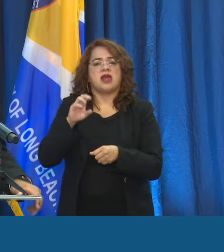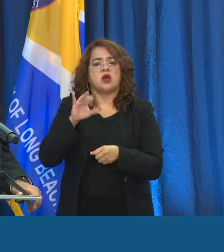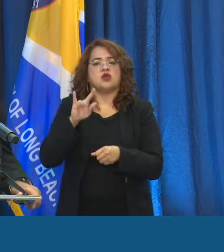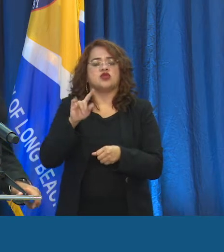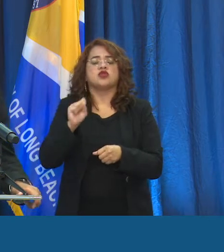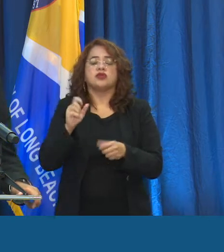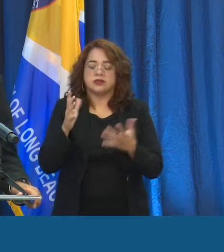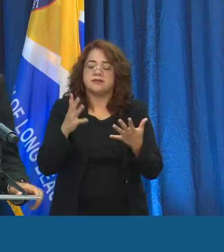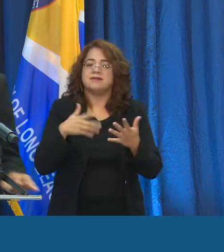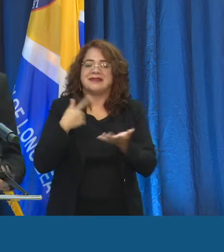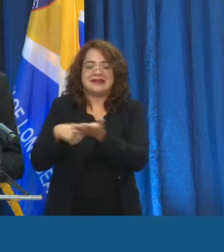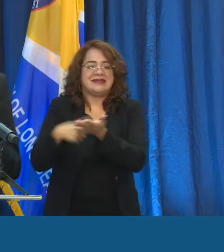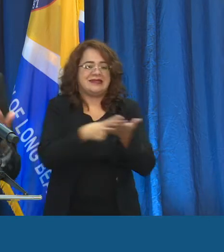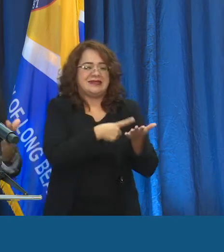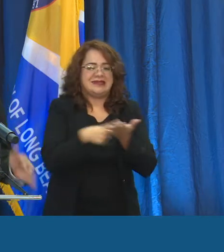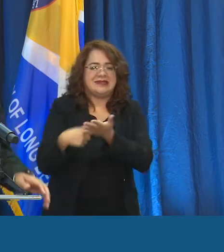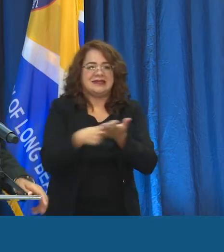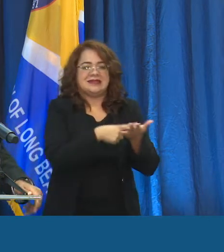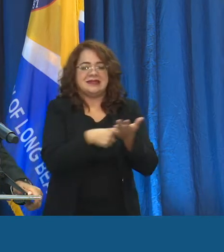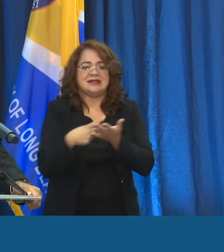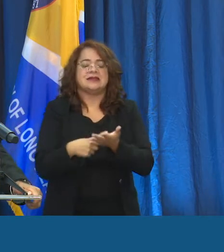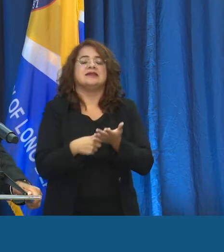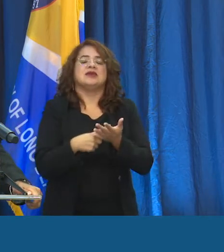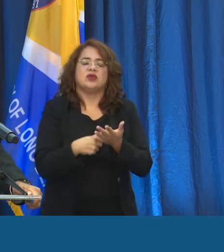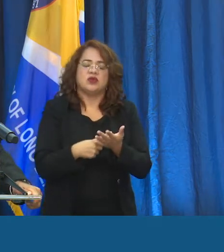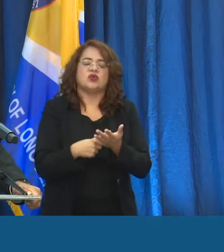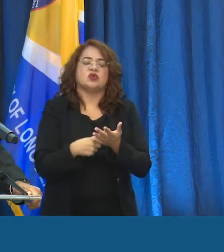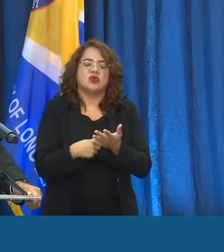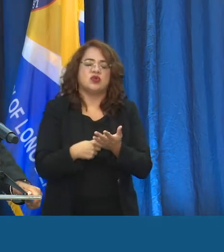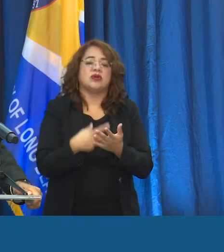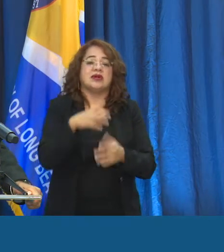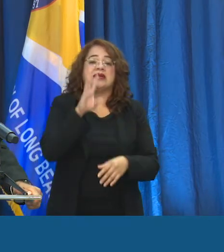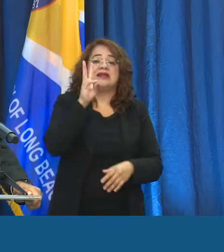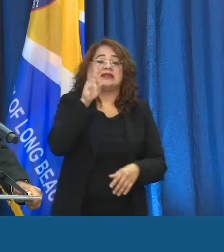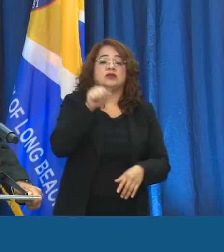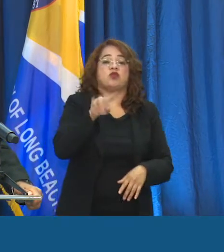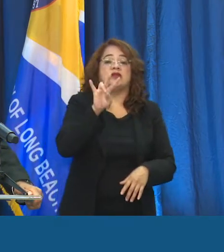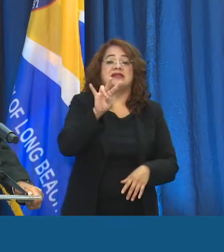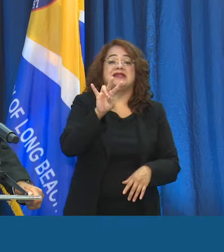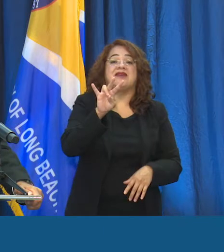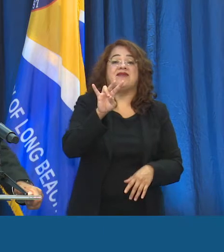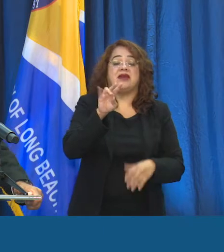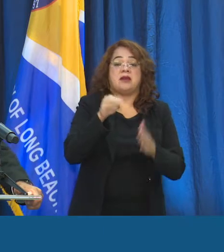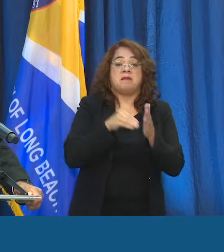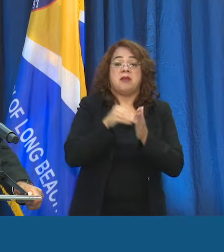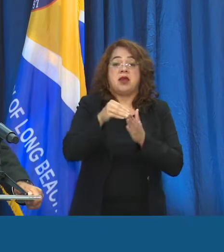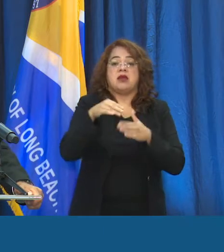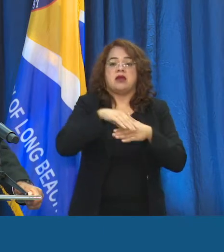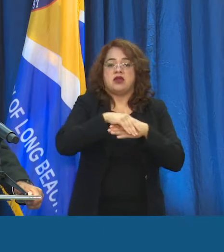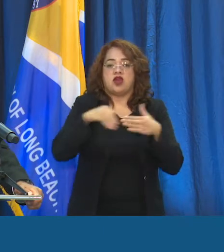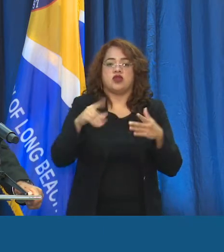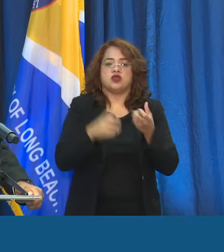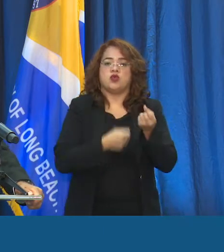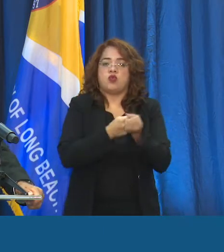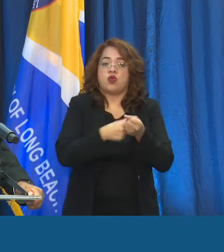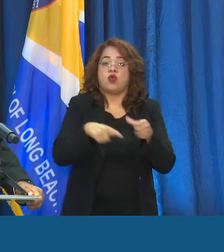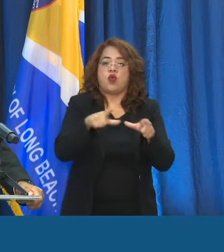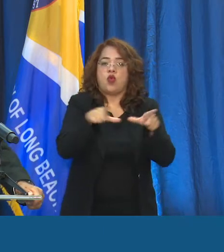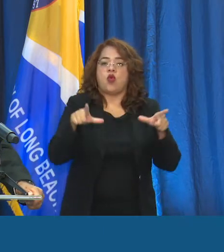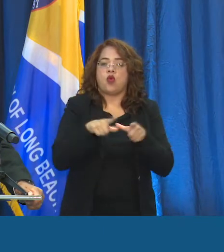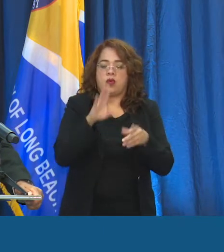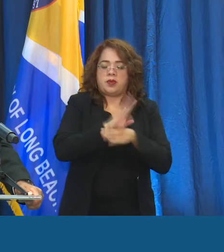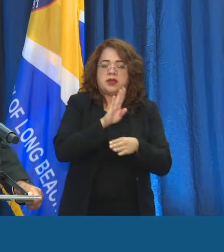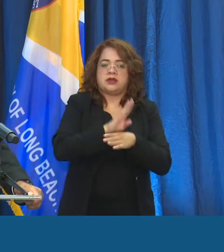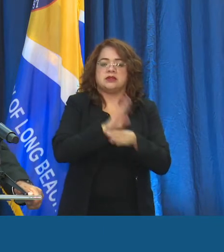future? We have put in this budget over $6.7 million to support local small businesses, and this is in